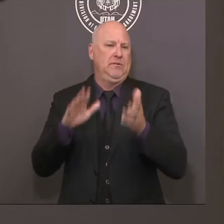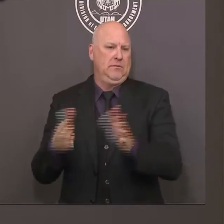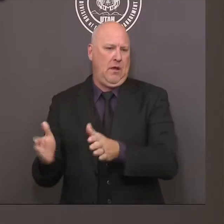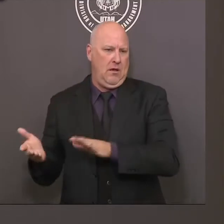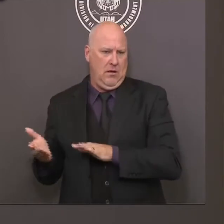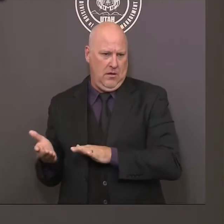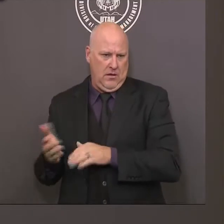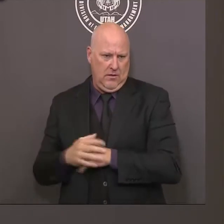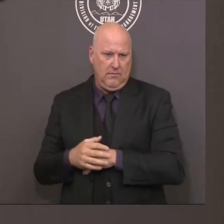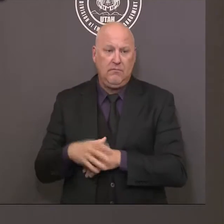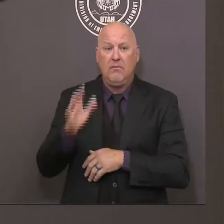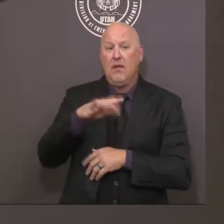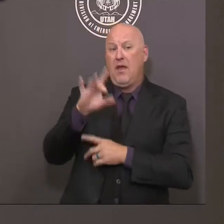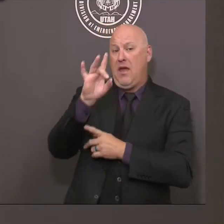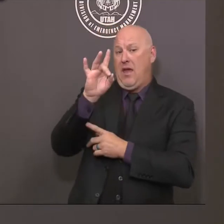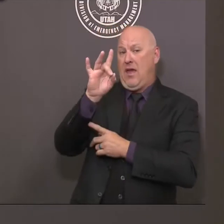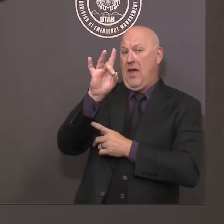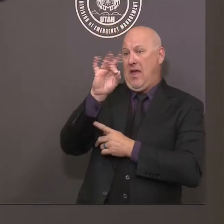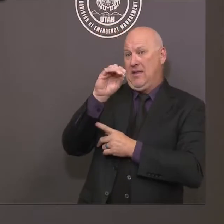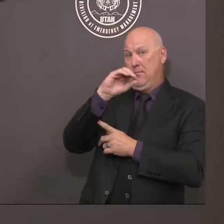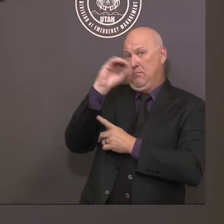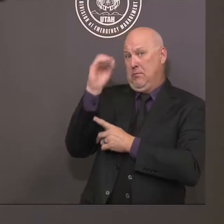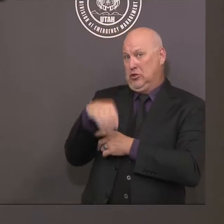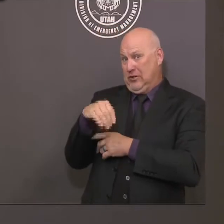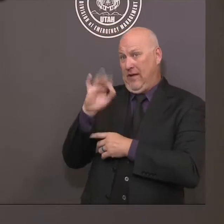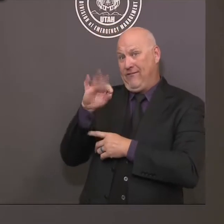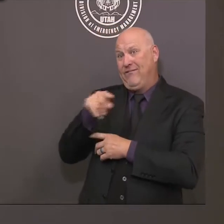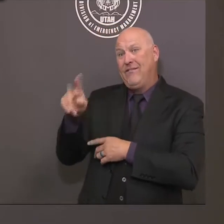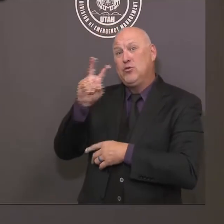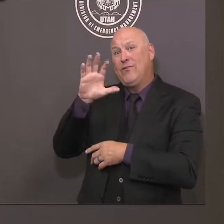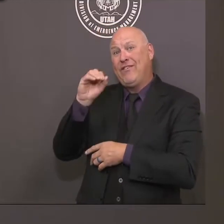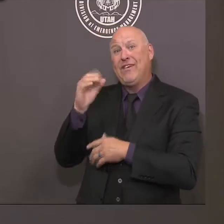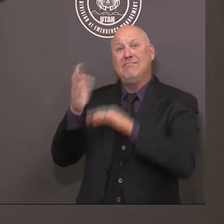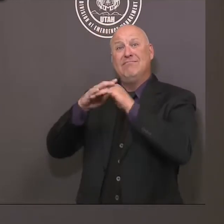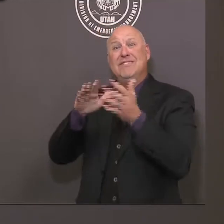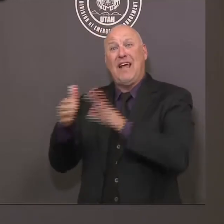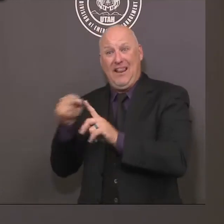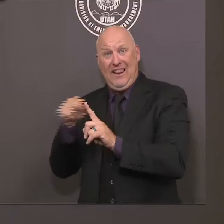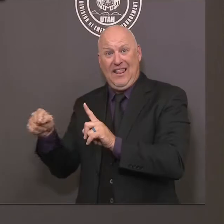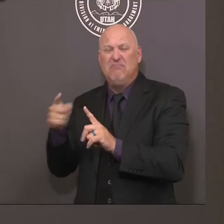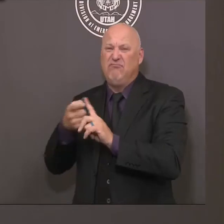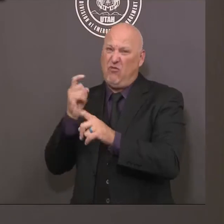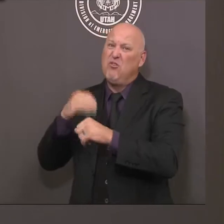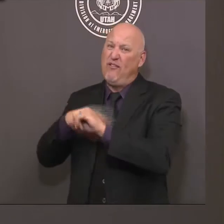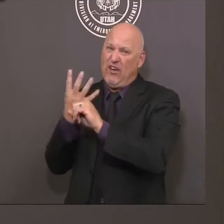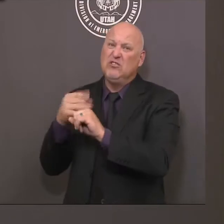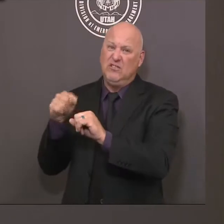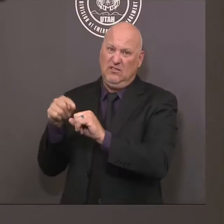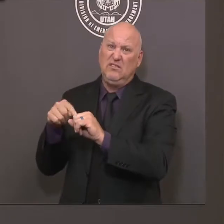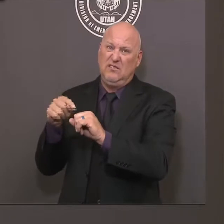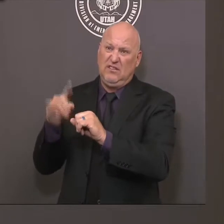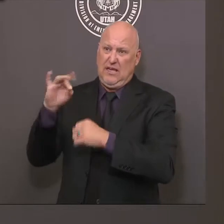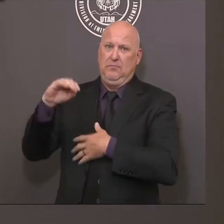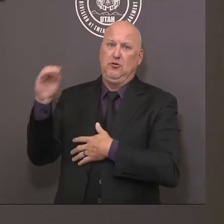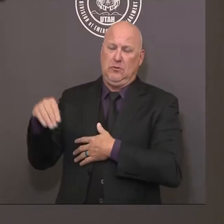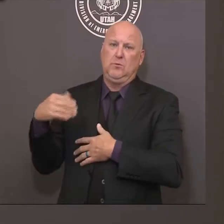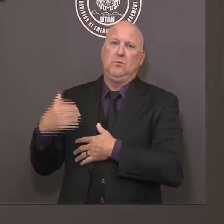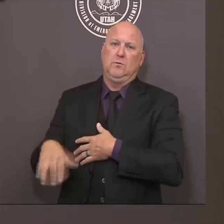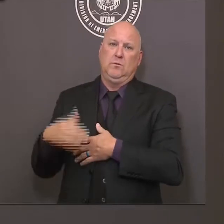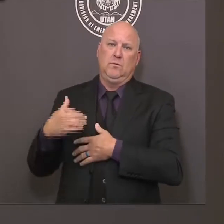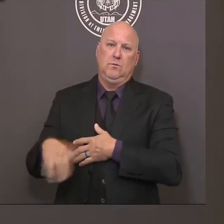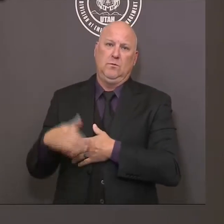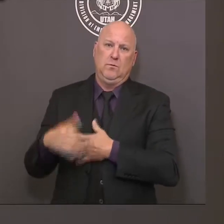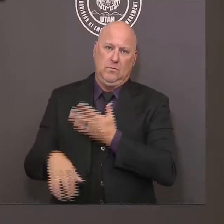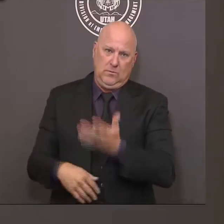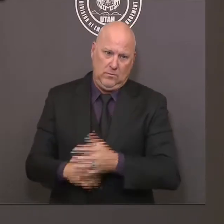their preventative medical care. We're seeing additional visits to hospitals in the emergency room that are actually being